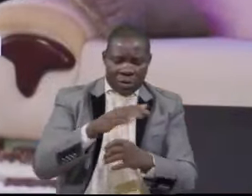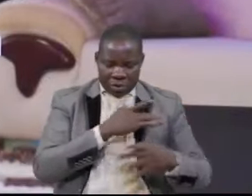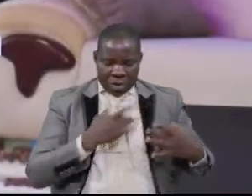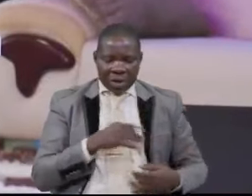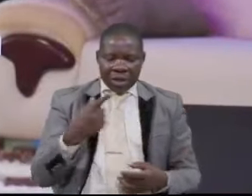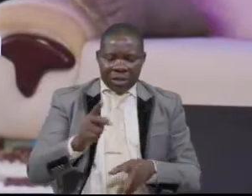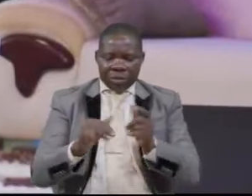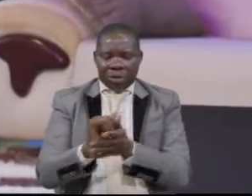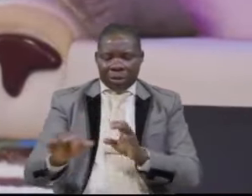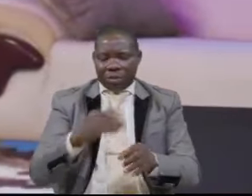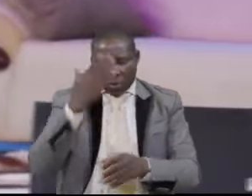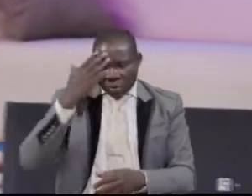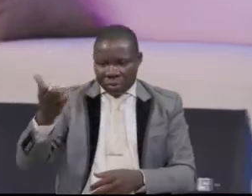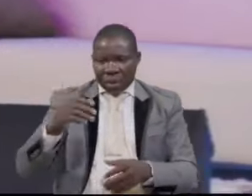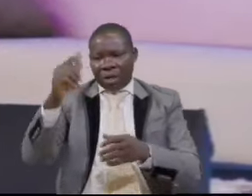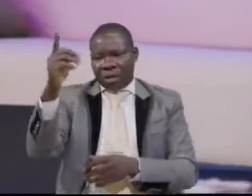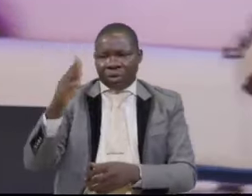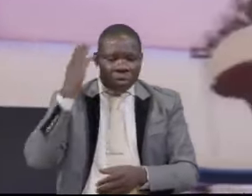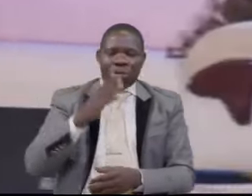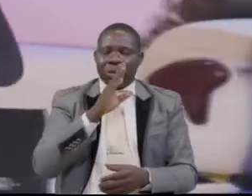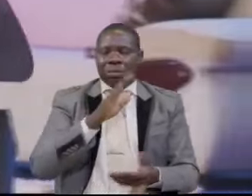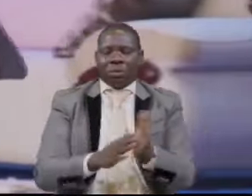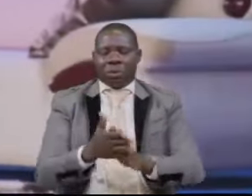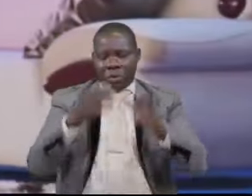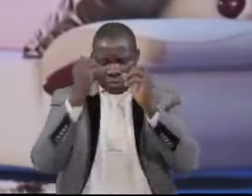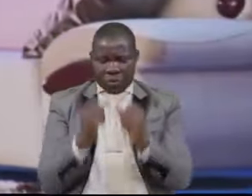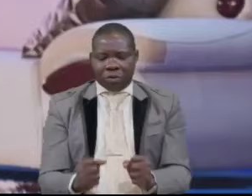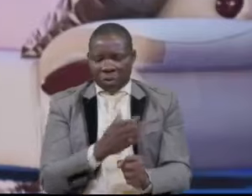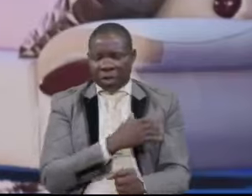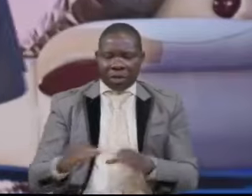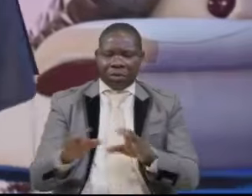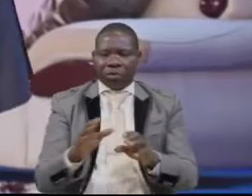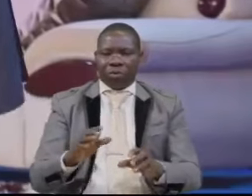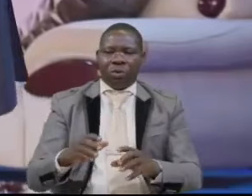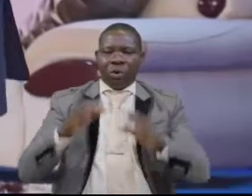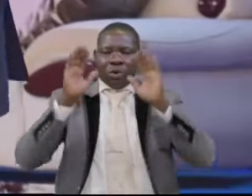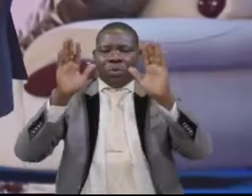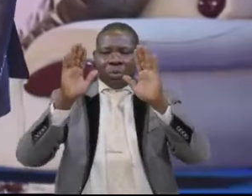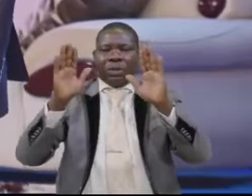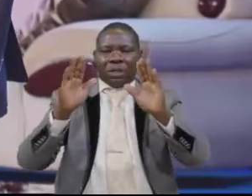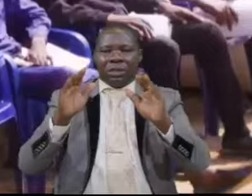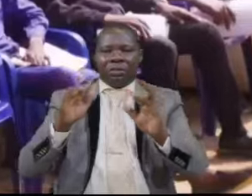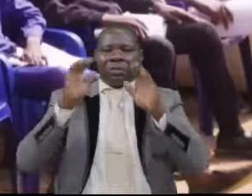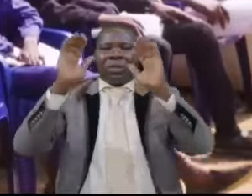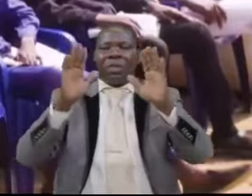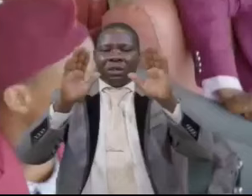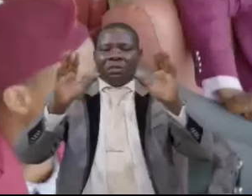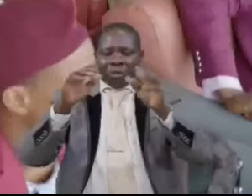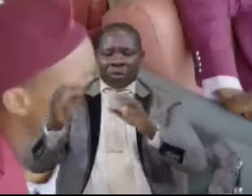God, they shall be stronger, and they shall do exploits. Exploit doer, are they